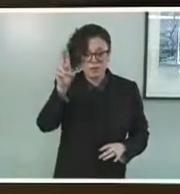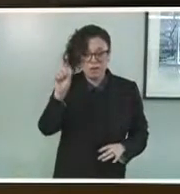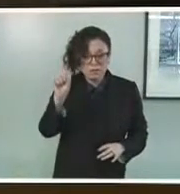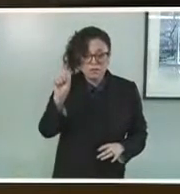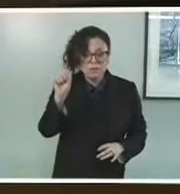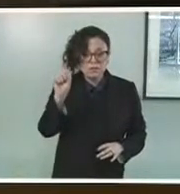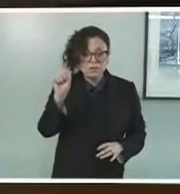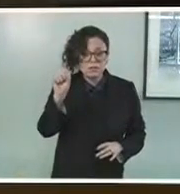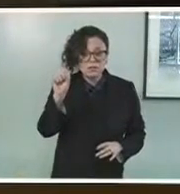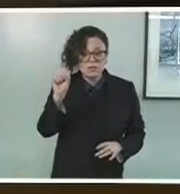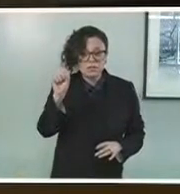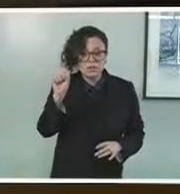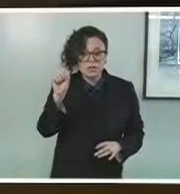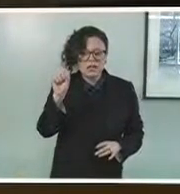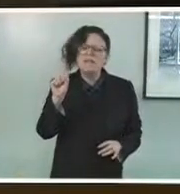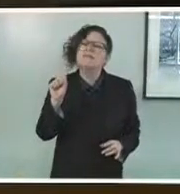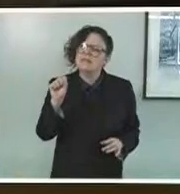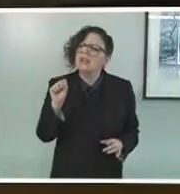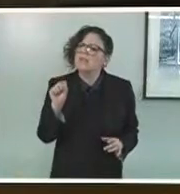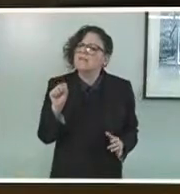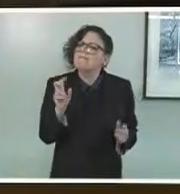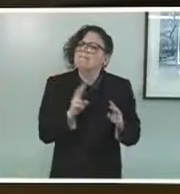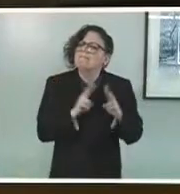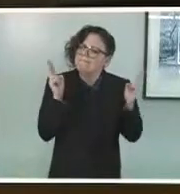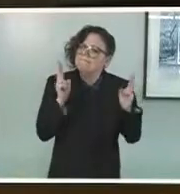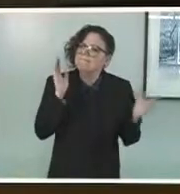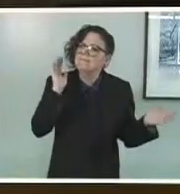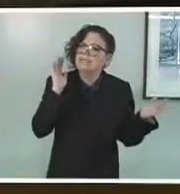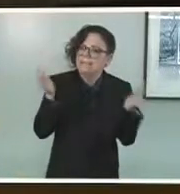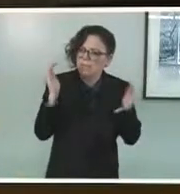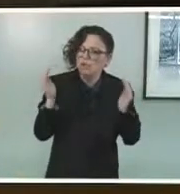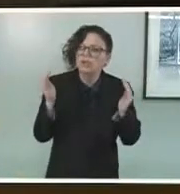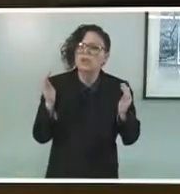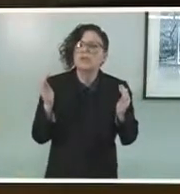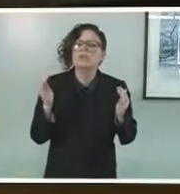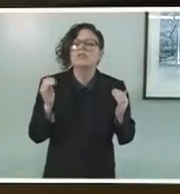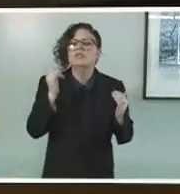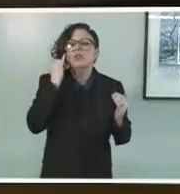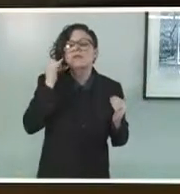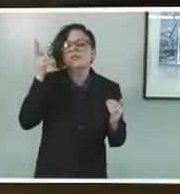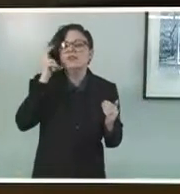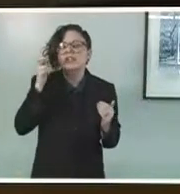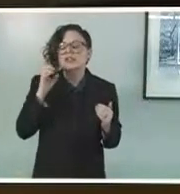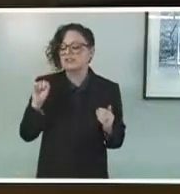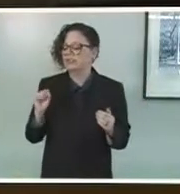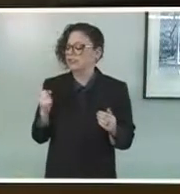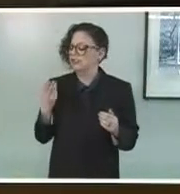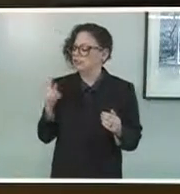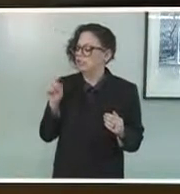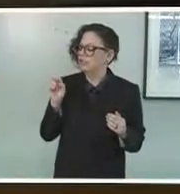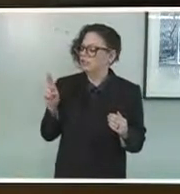they're substantially similar. And so when you hear shelter in place,